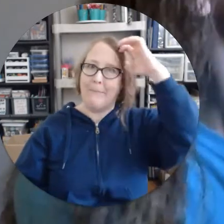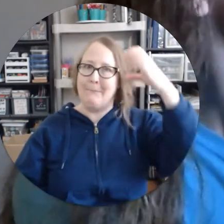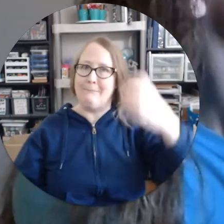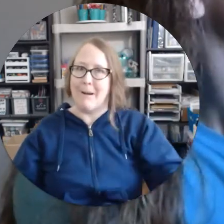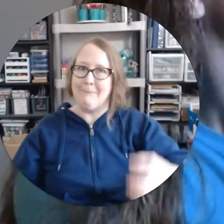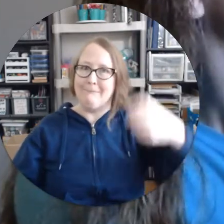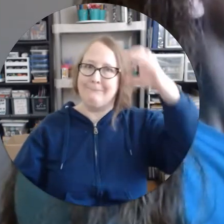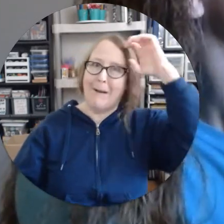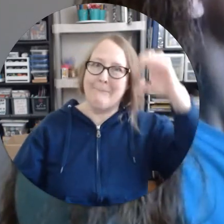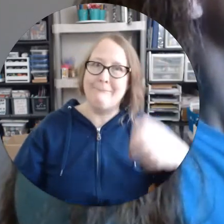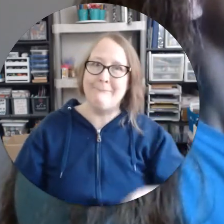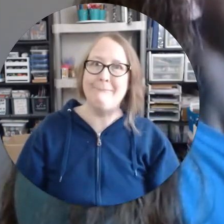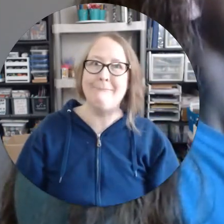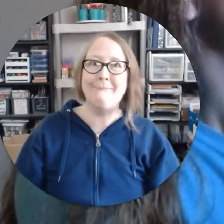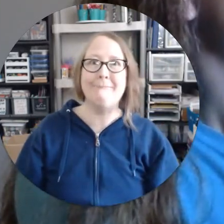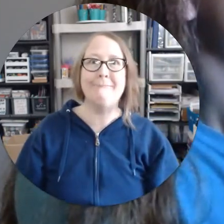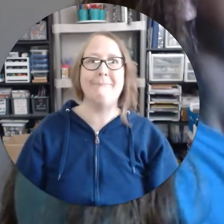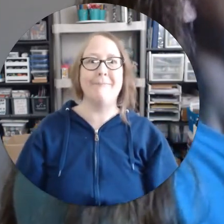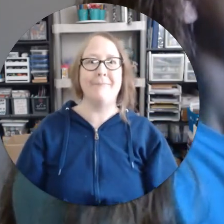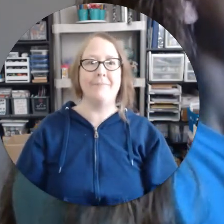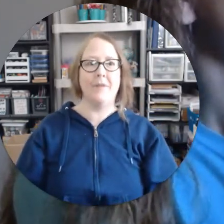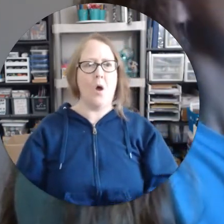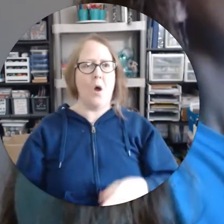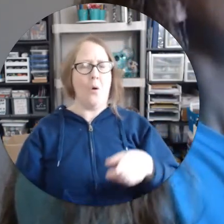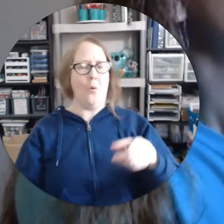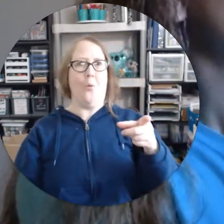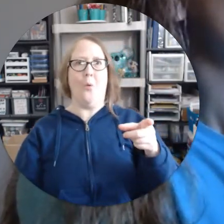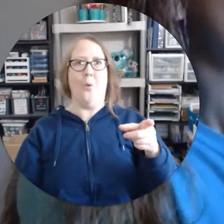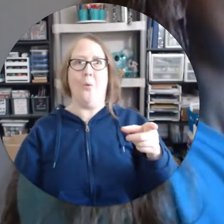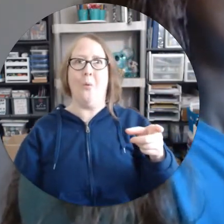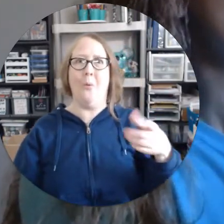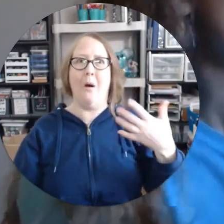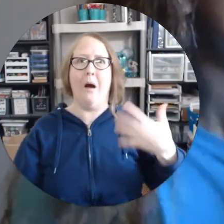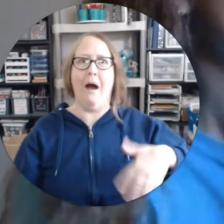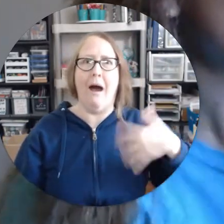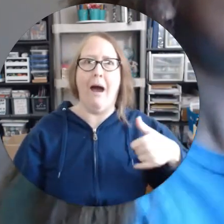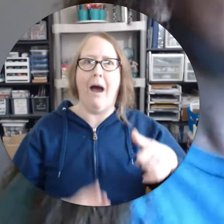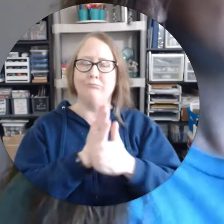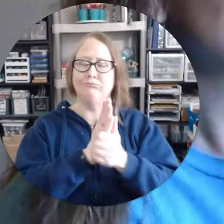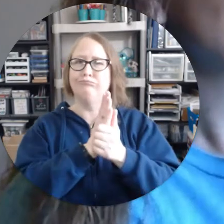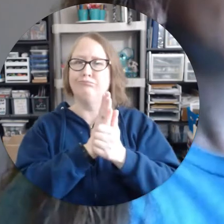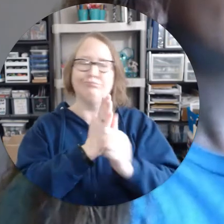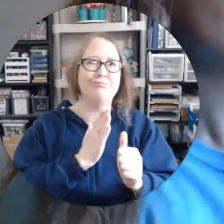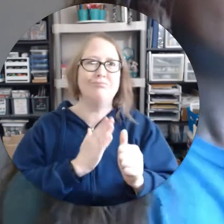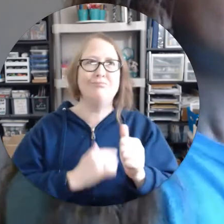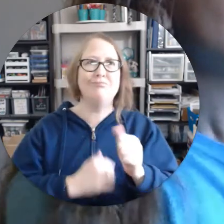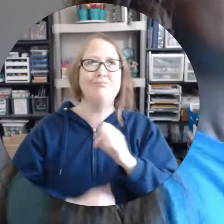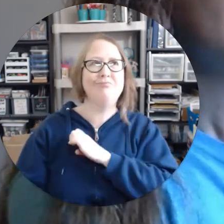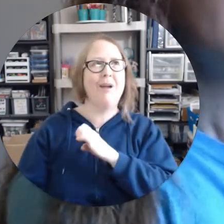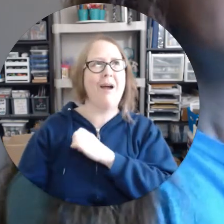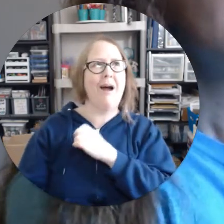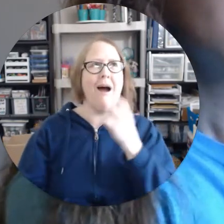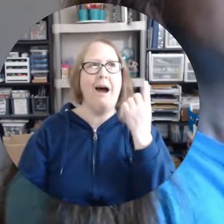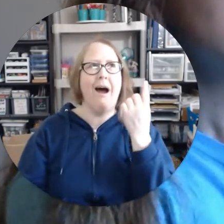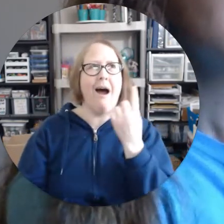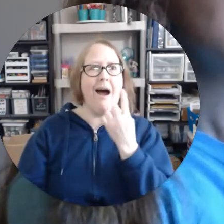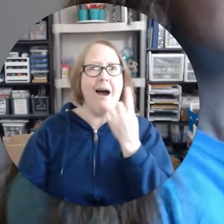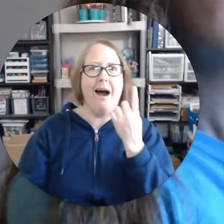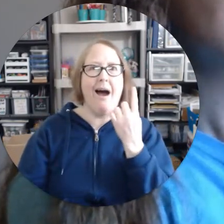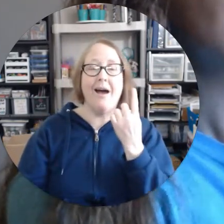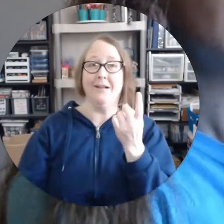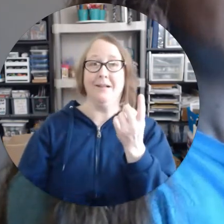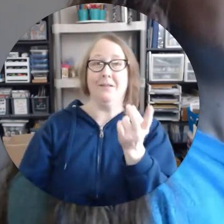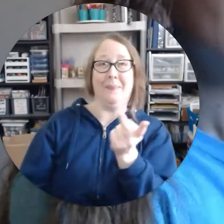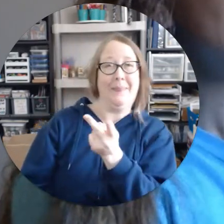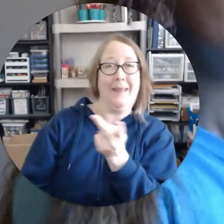times. Dude's got moves, thought Esperanza. They spent